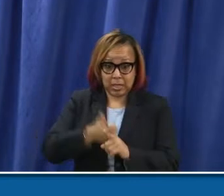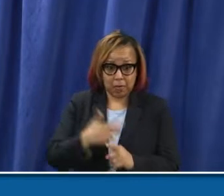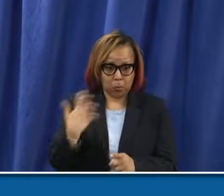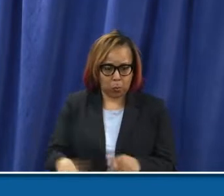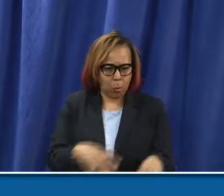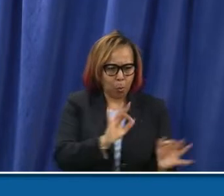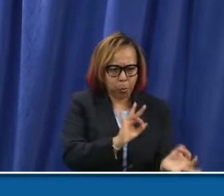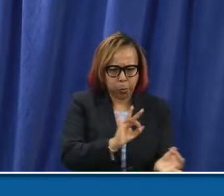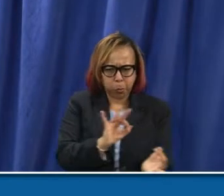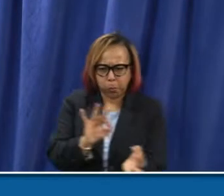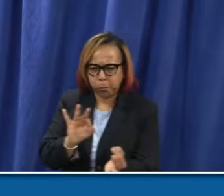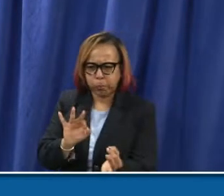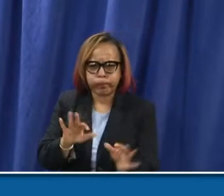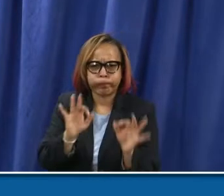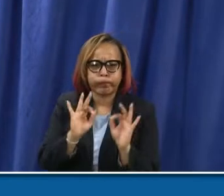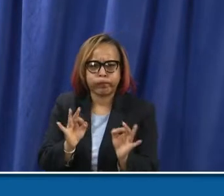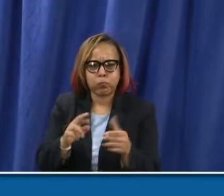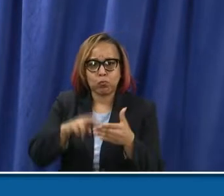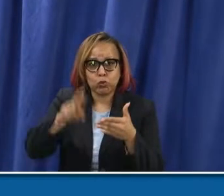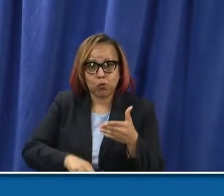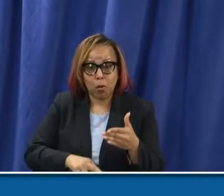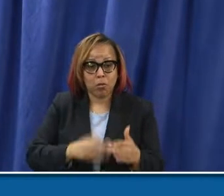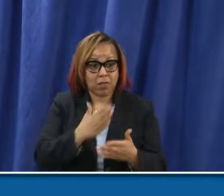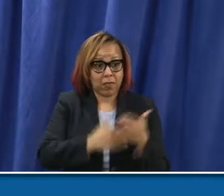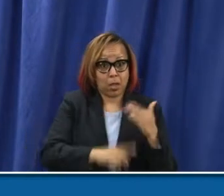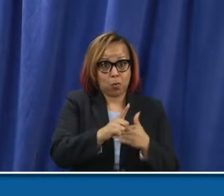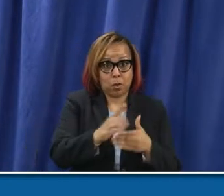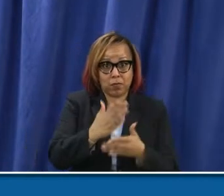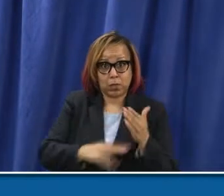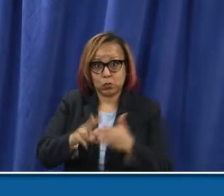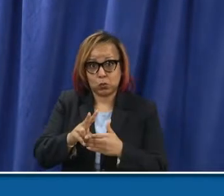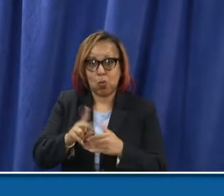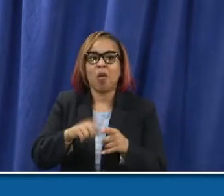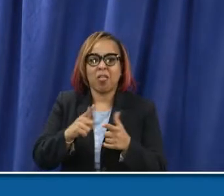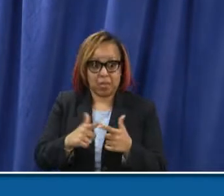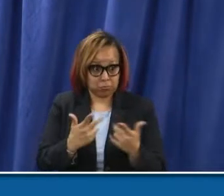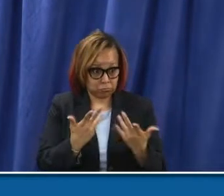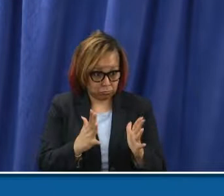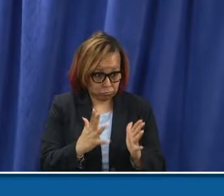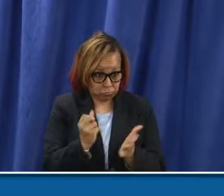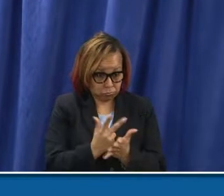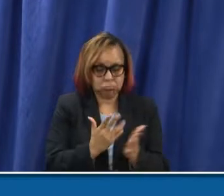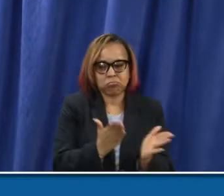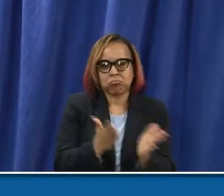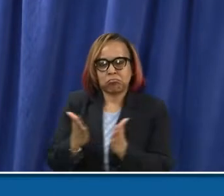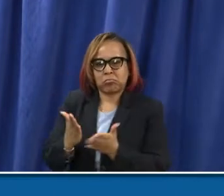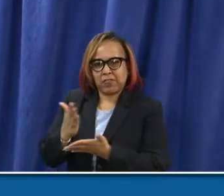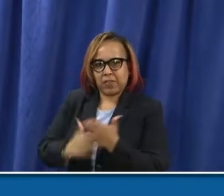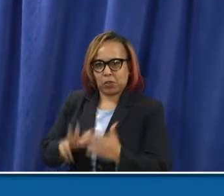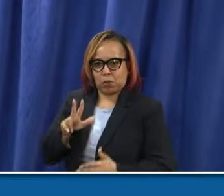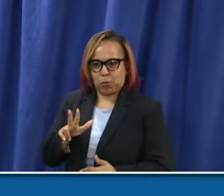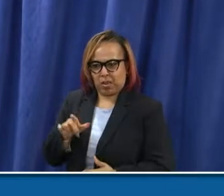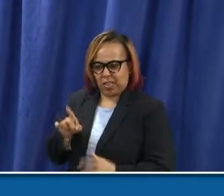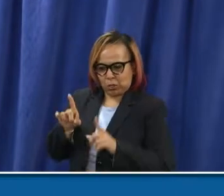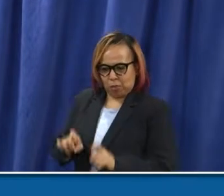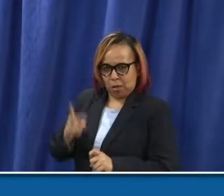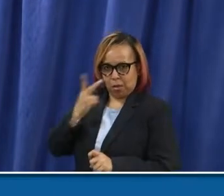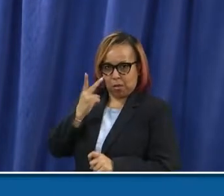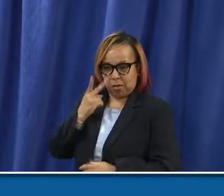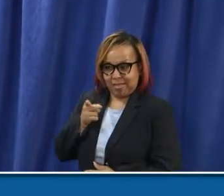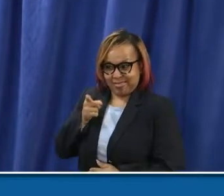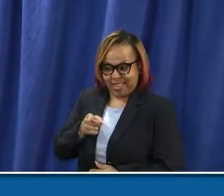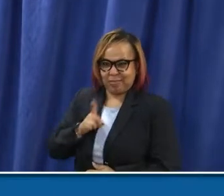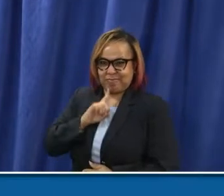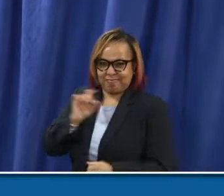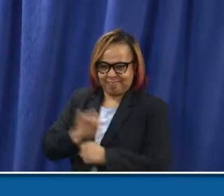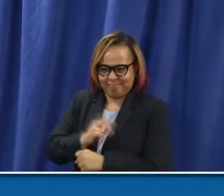beautiful results in phase 1 and phase 2 do we move ahead to a phase 3 trial. And the phase 3 trial is really where the rubber meets